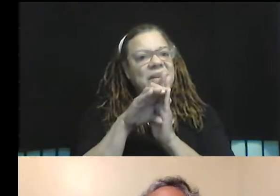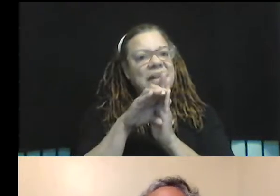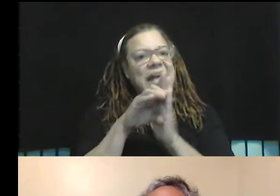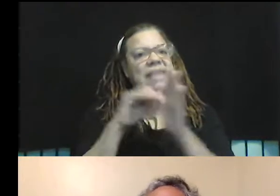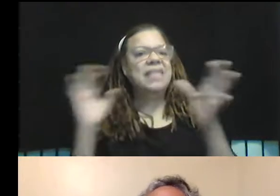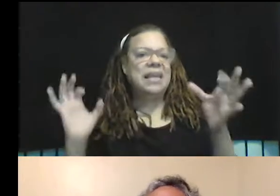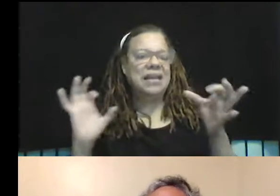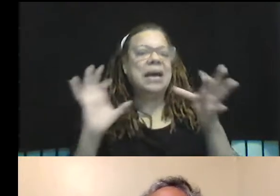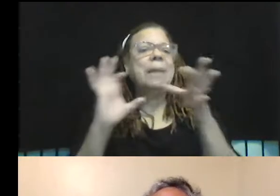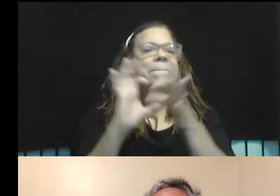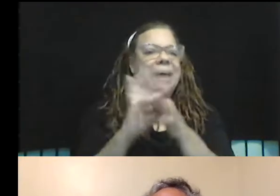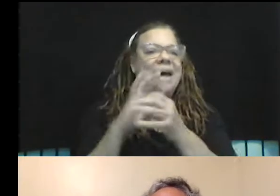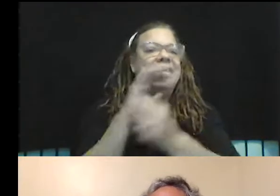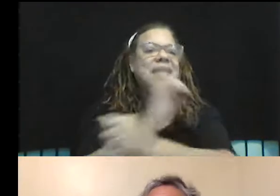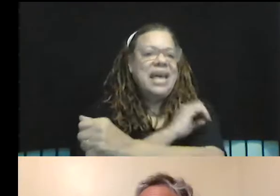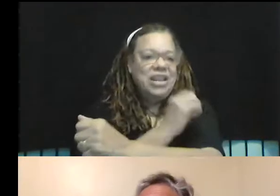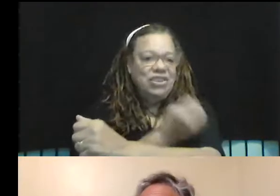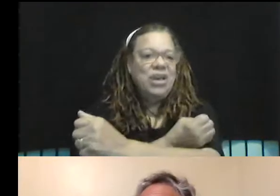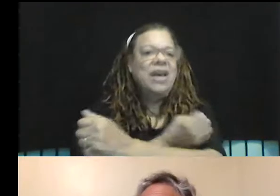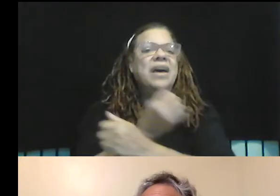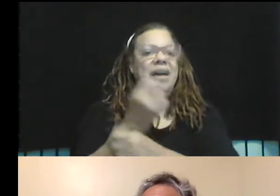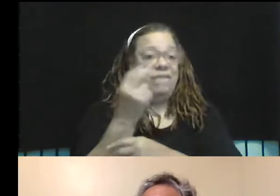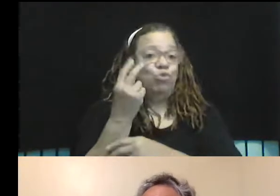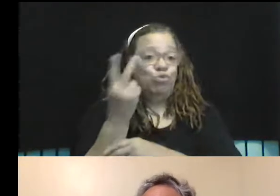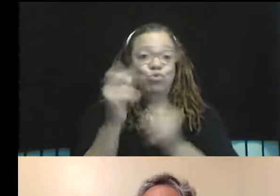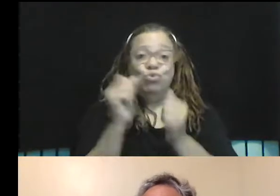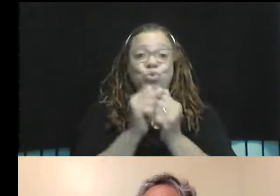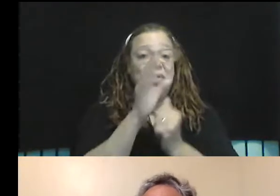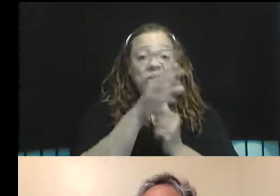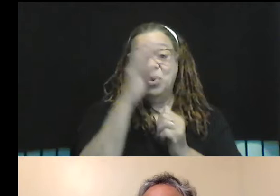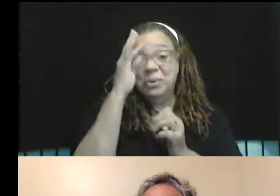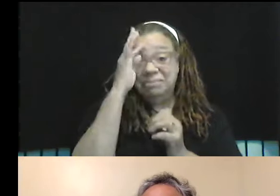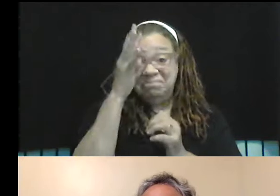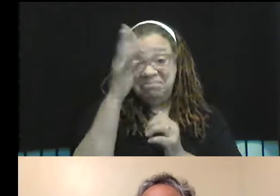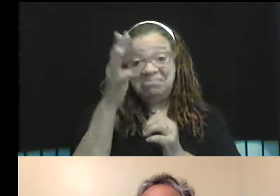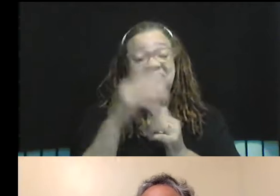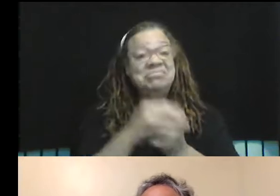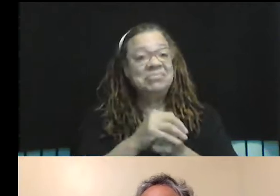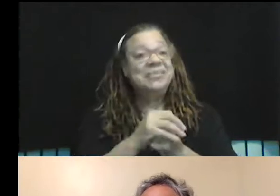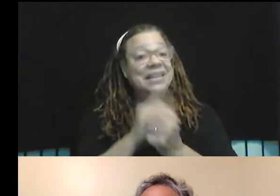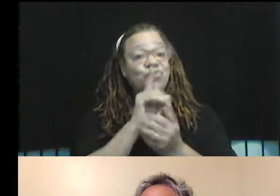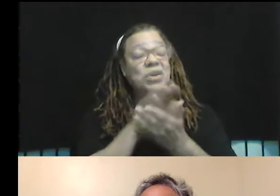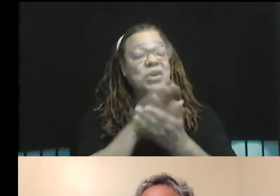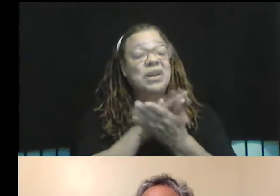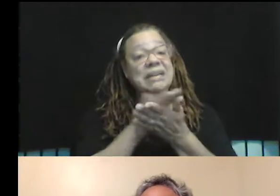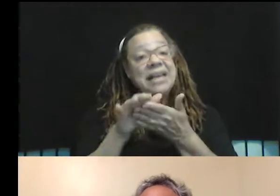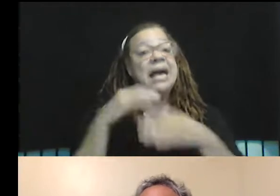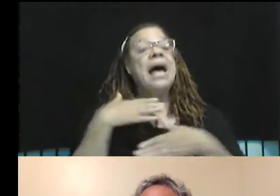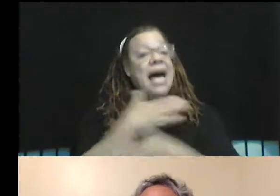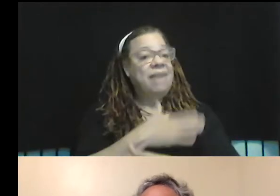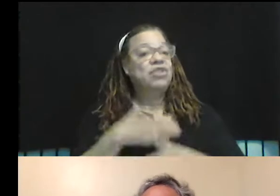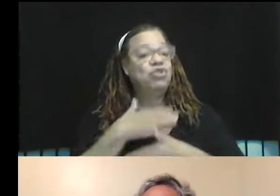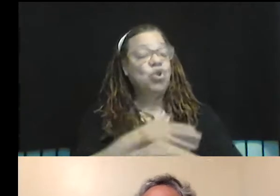combine the energy of those two with your acrylics. Yeah, That's a very nice I've enjoyed that process,